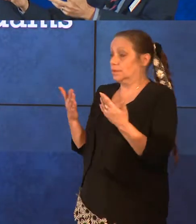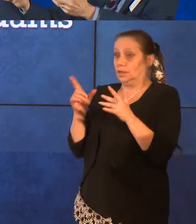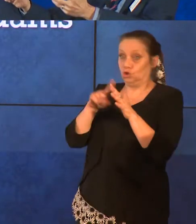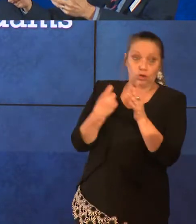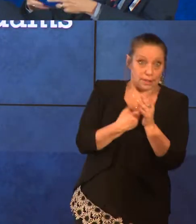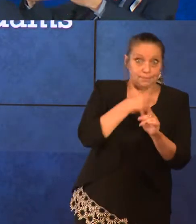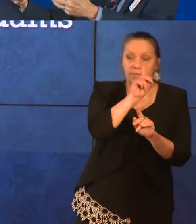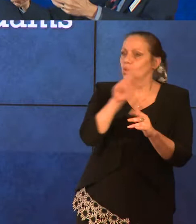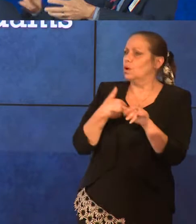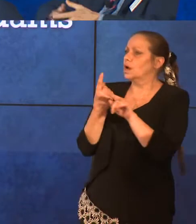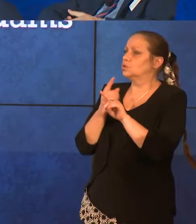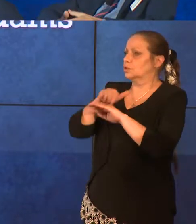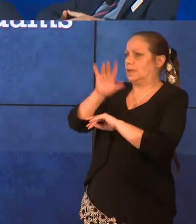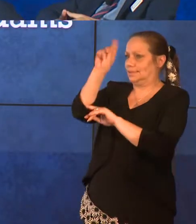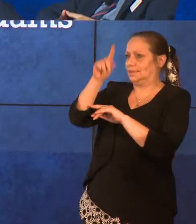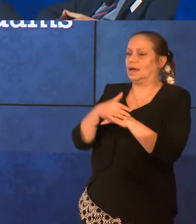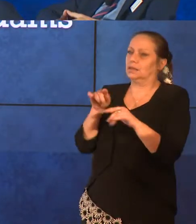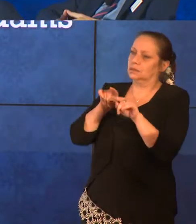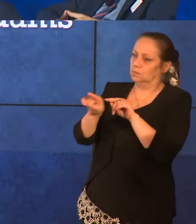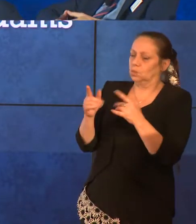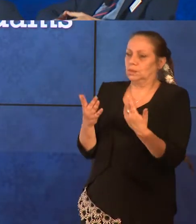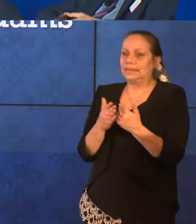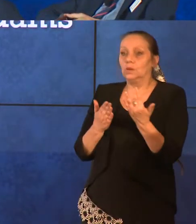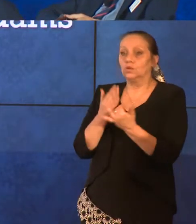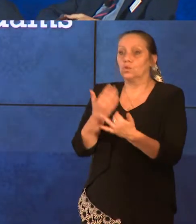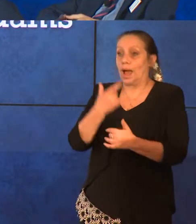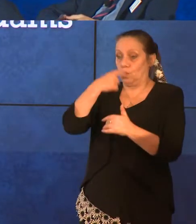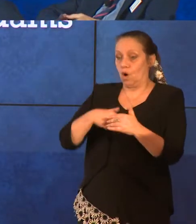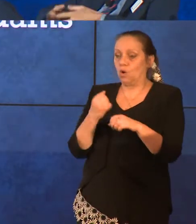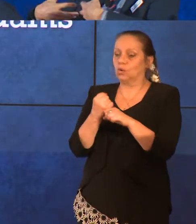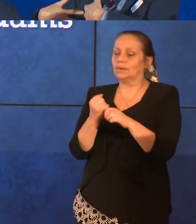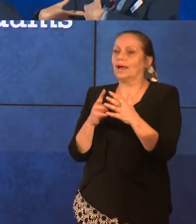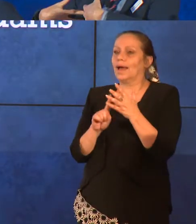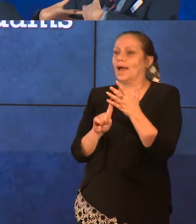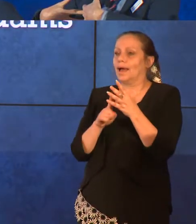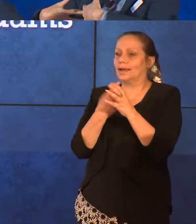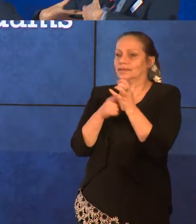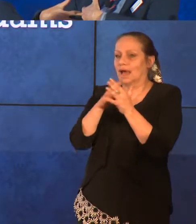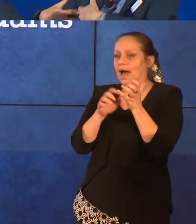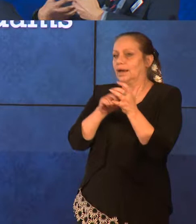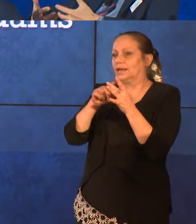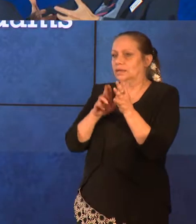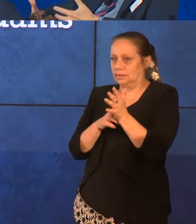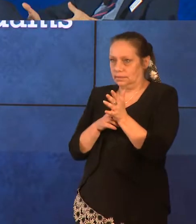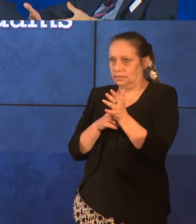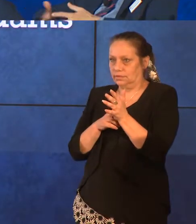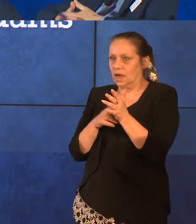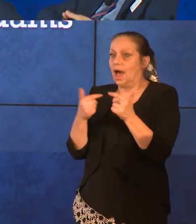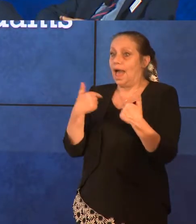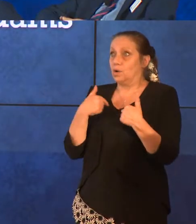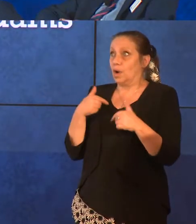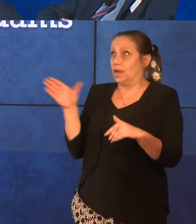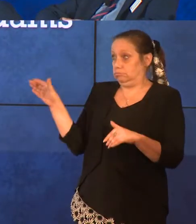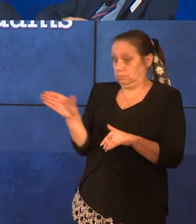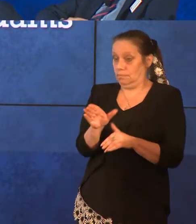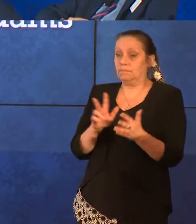what I'm talking about today has mainly arisen through our role as guardian of last resort, where we're appointed by VCAT. In exercising